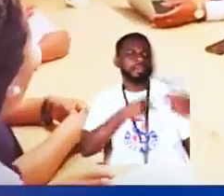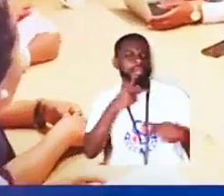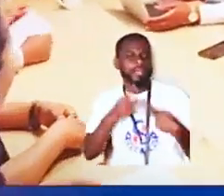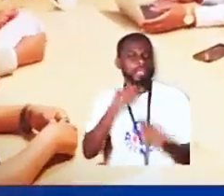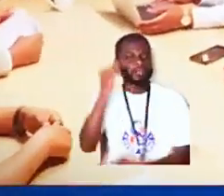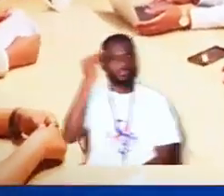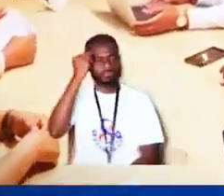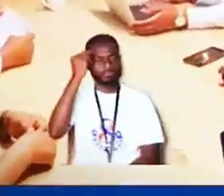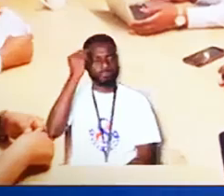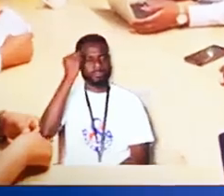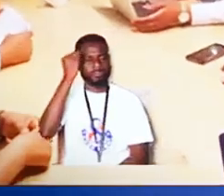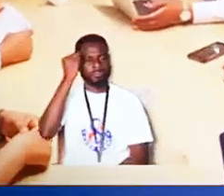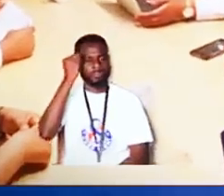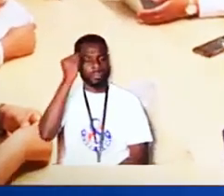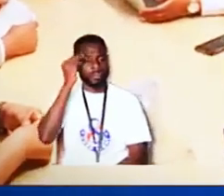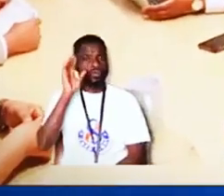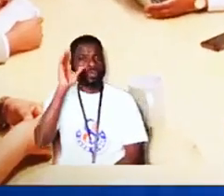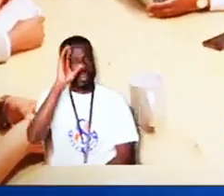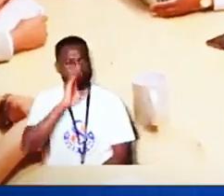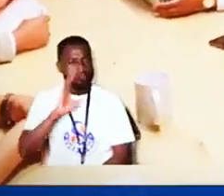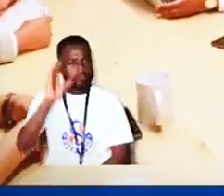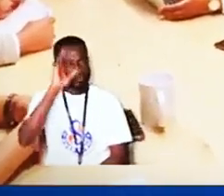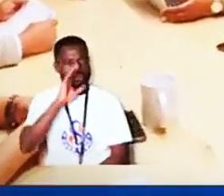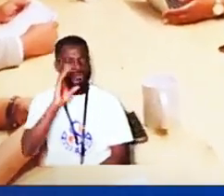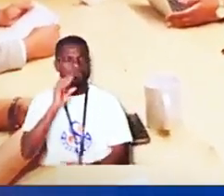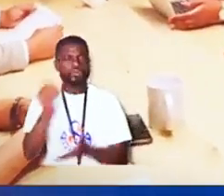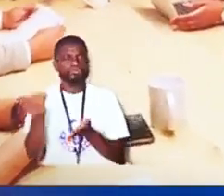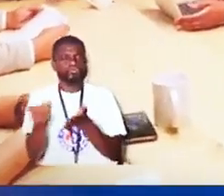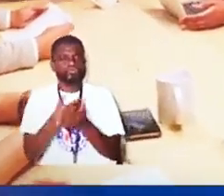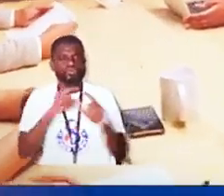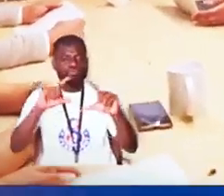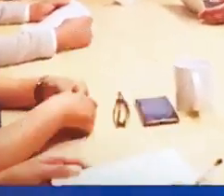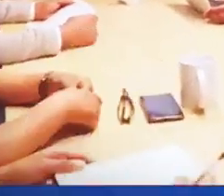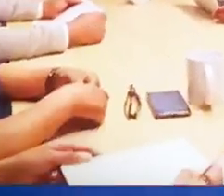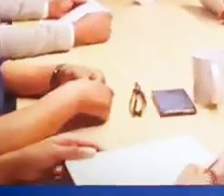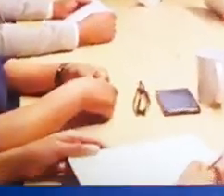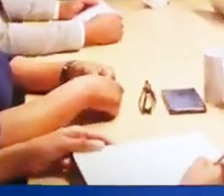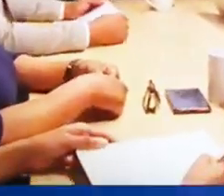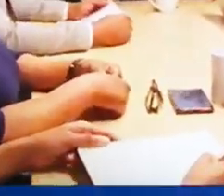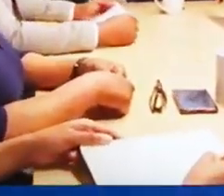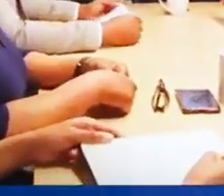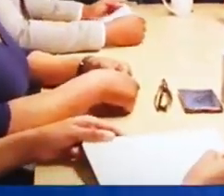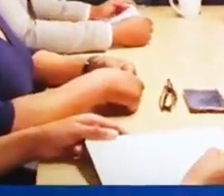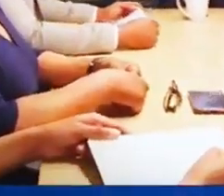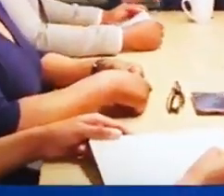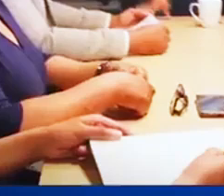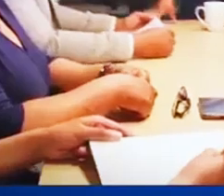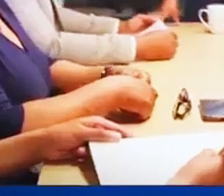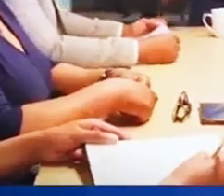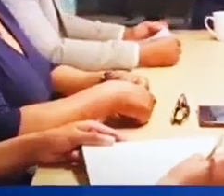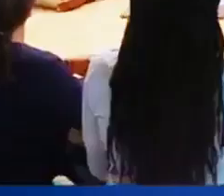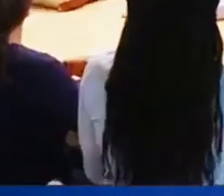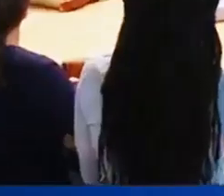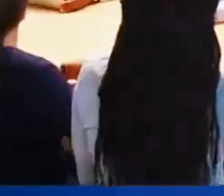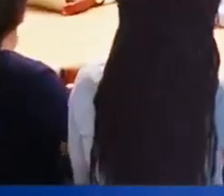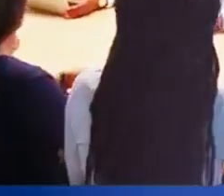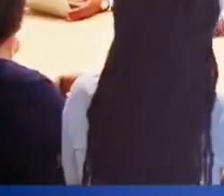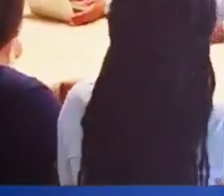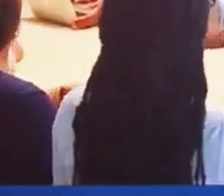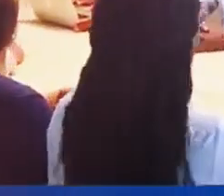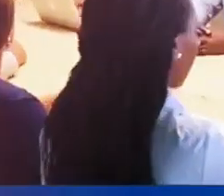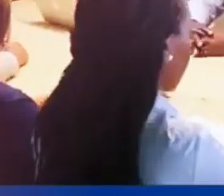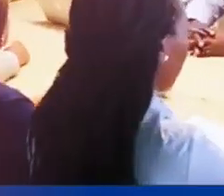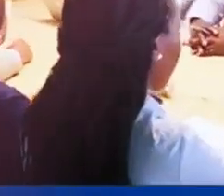We seek a new crop of public officials or leaders with a certain